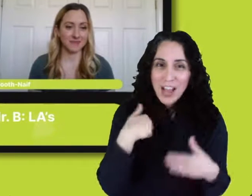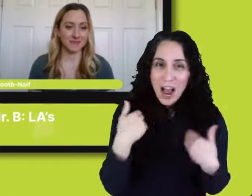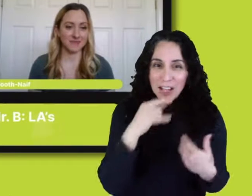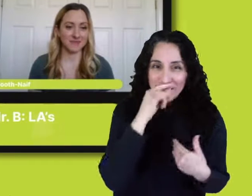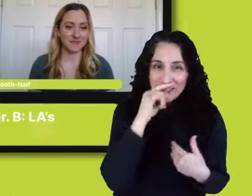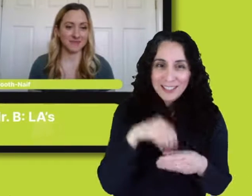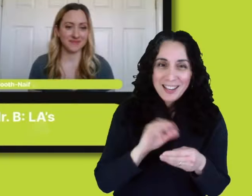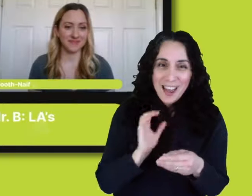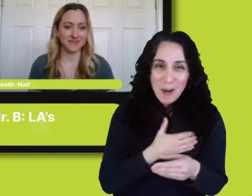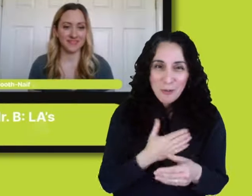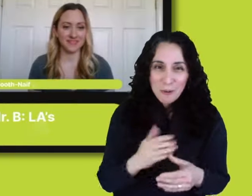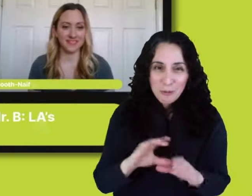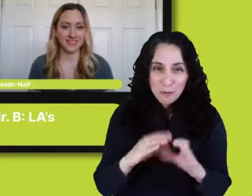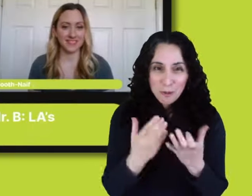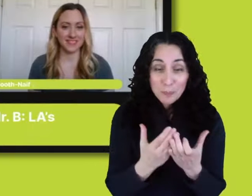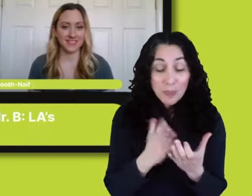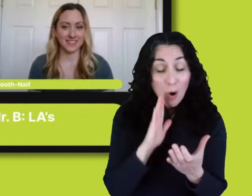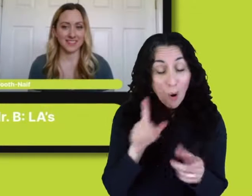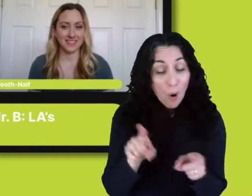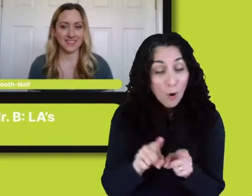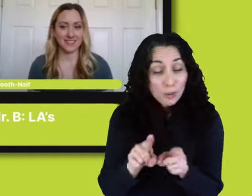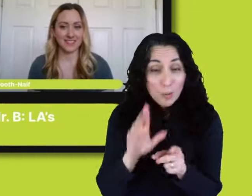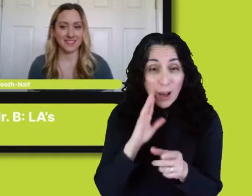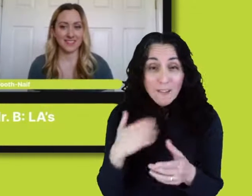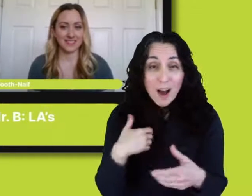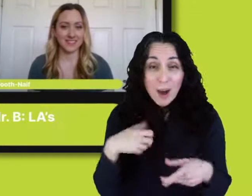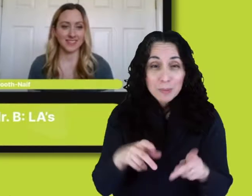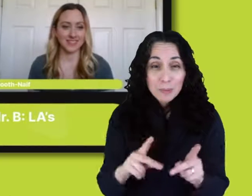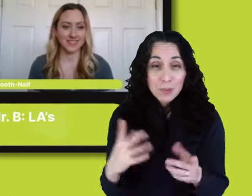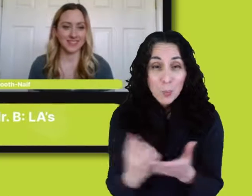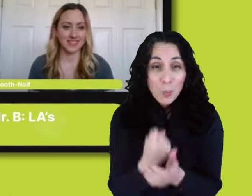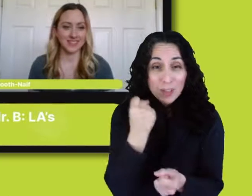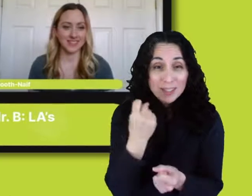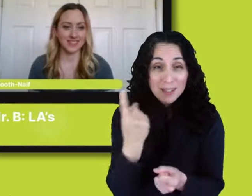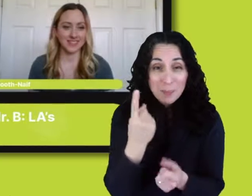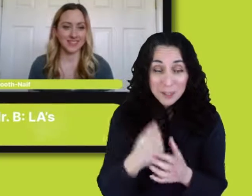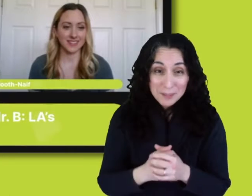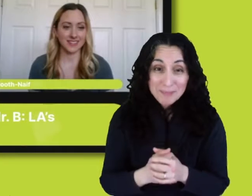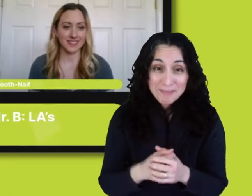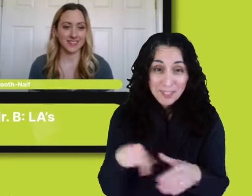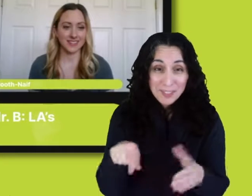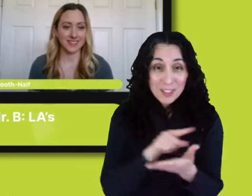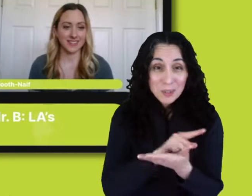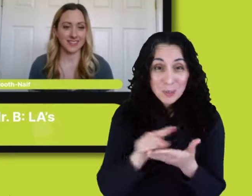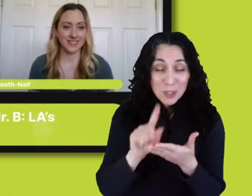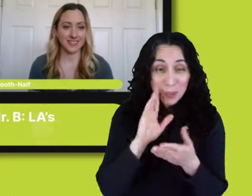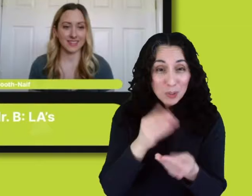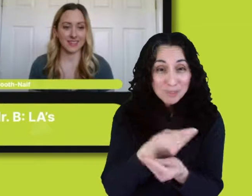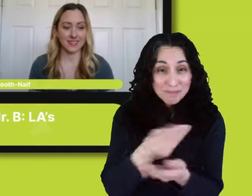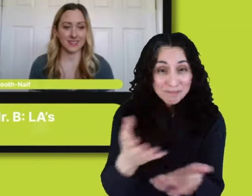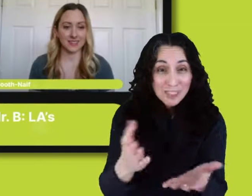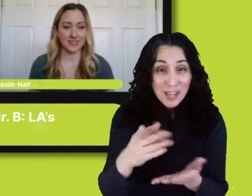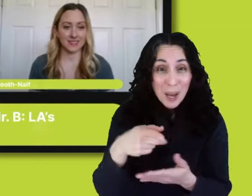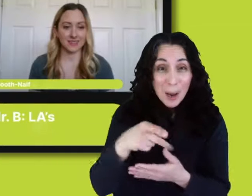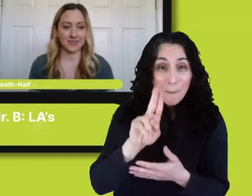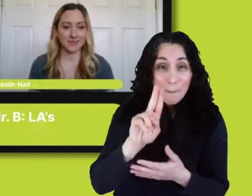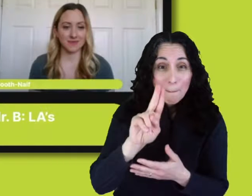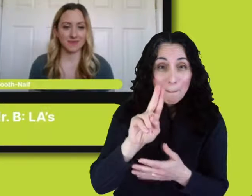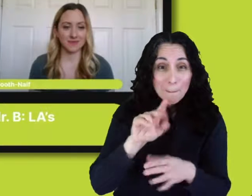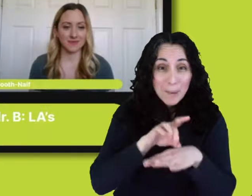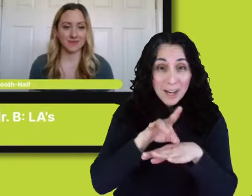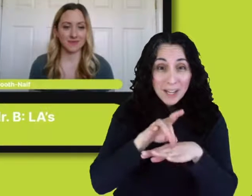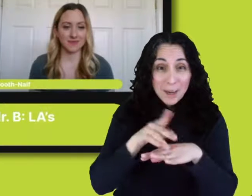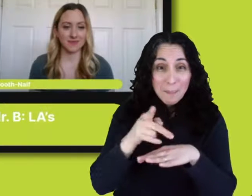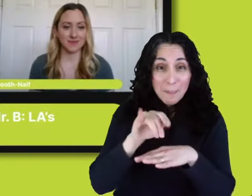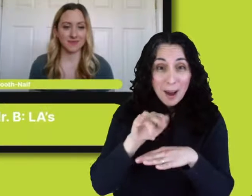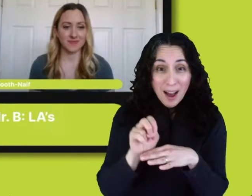So yeah, don't miss that one, and you'll have a chance to win something. I think this week we are giving away a pumpkin pie, which